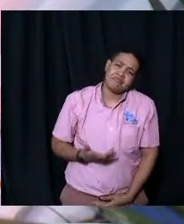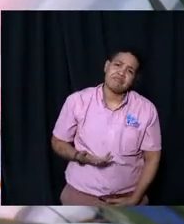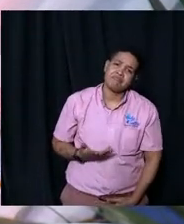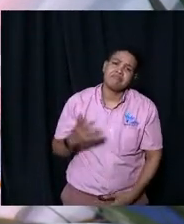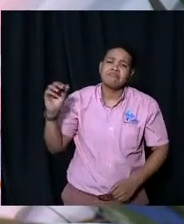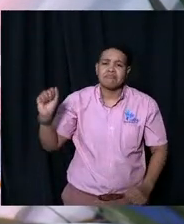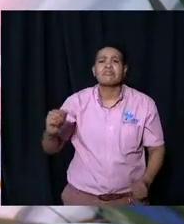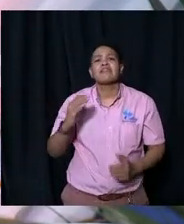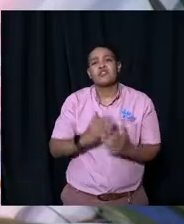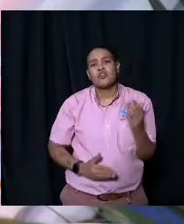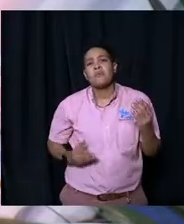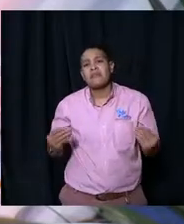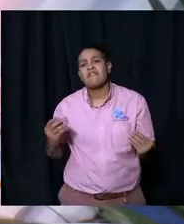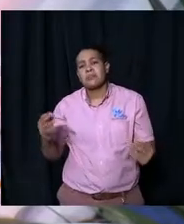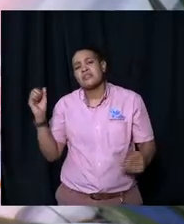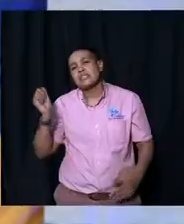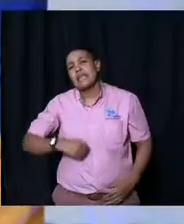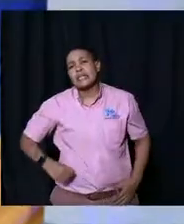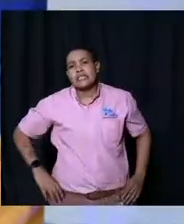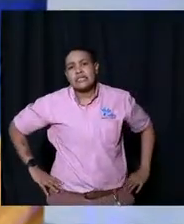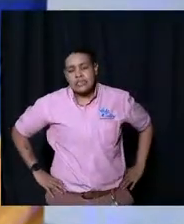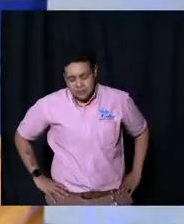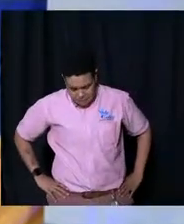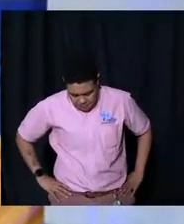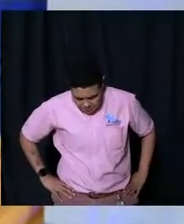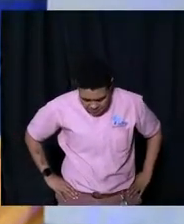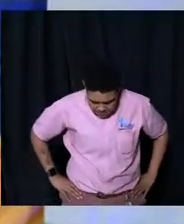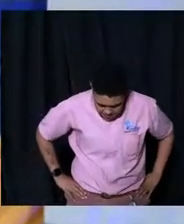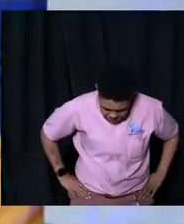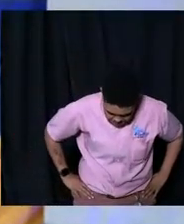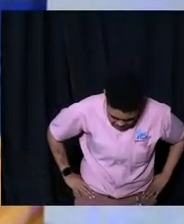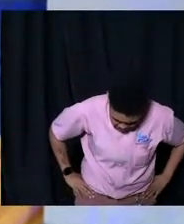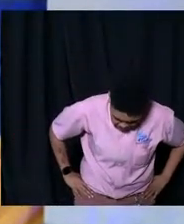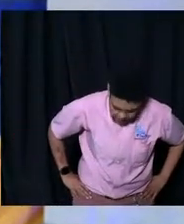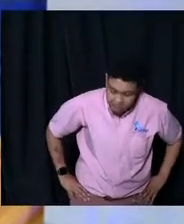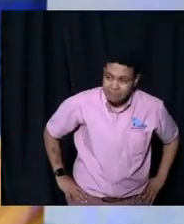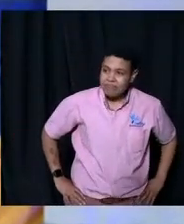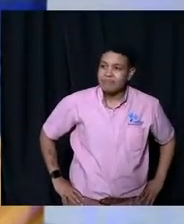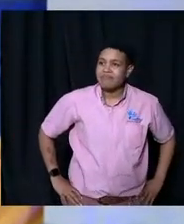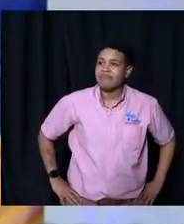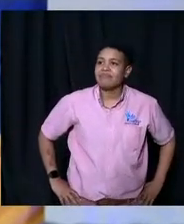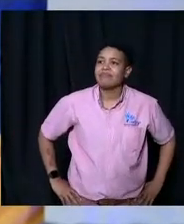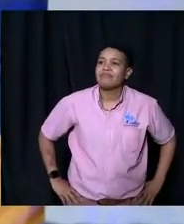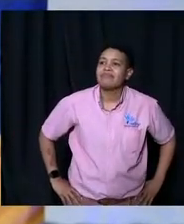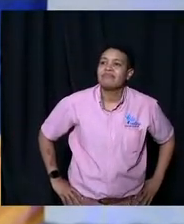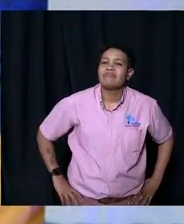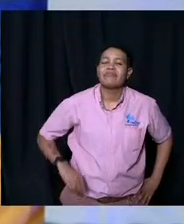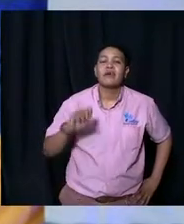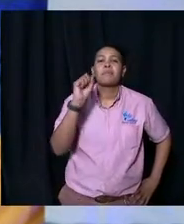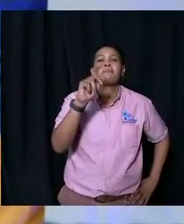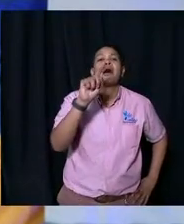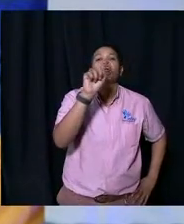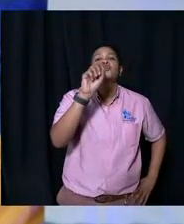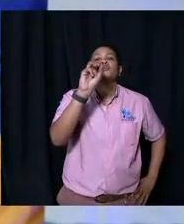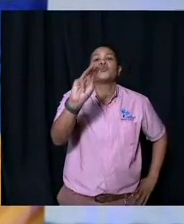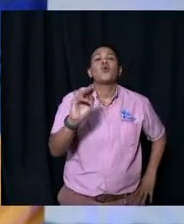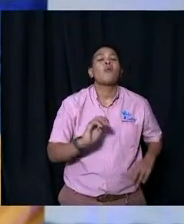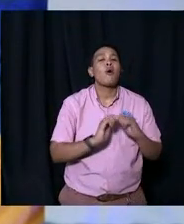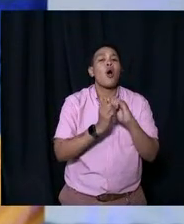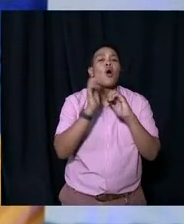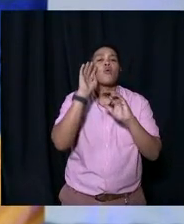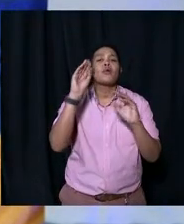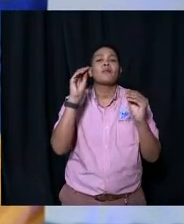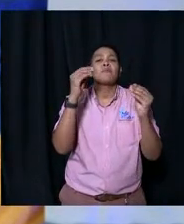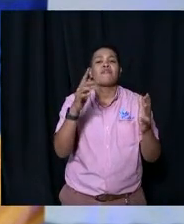some information. Thank you. Thank you, Ms. Sukra. Now this one, I think I'm going back to Zoom, says, how will providers